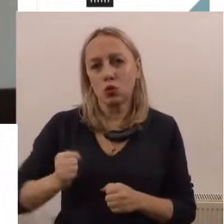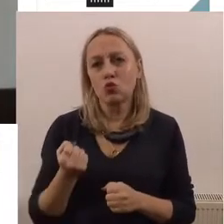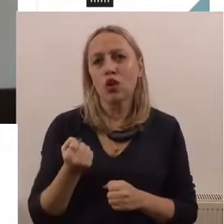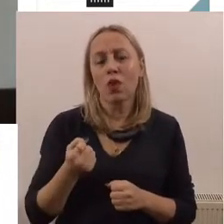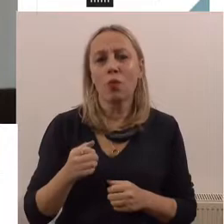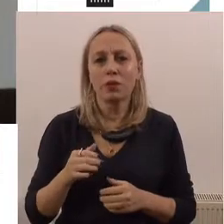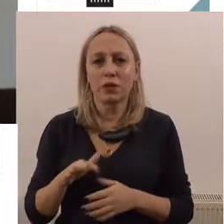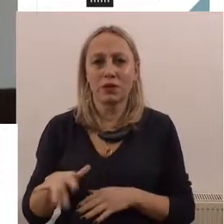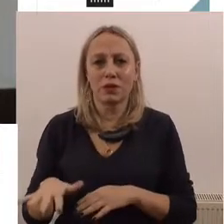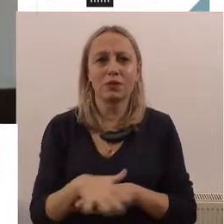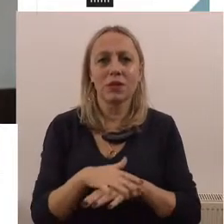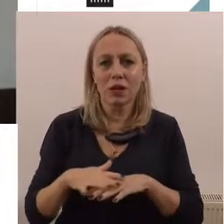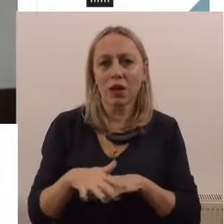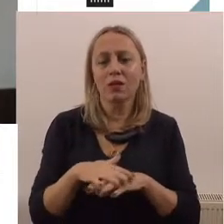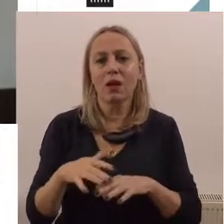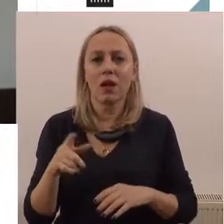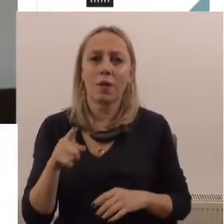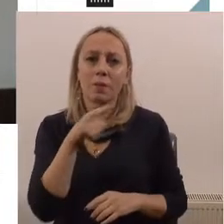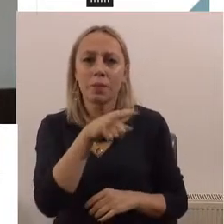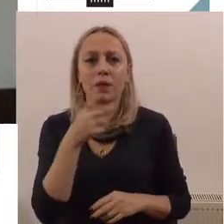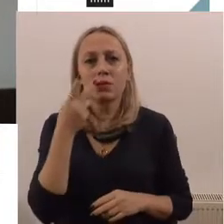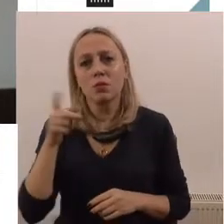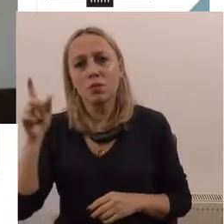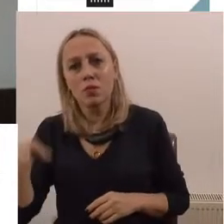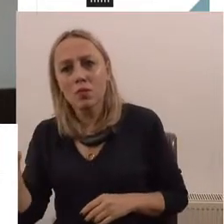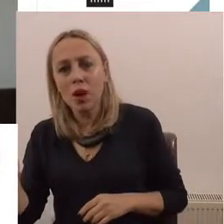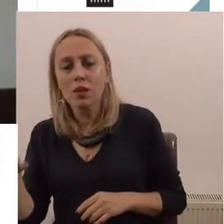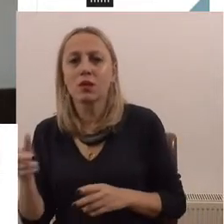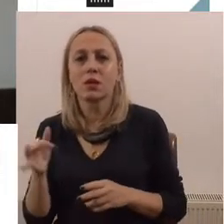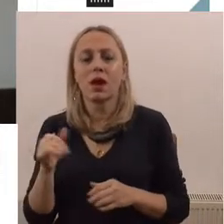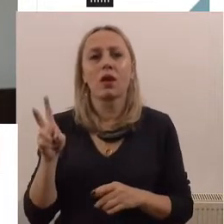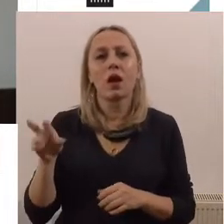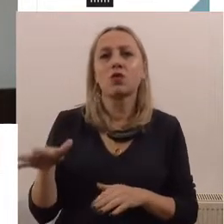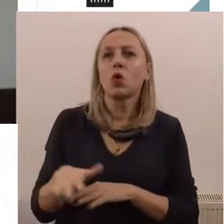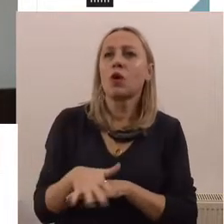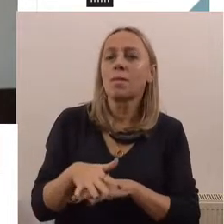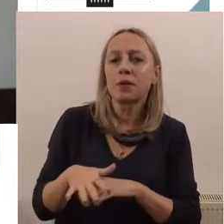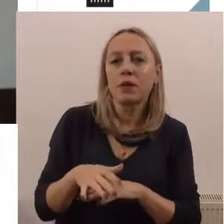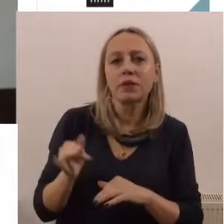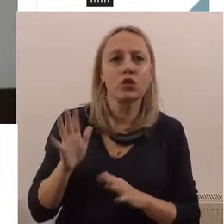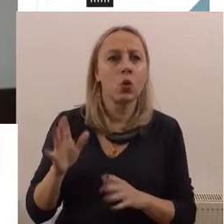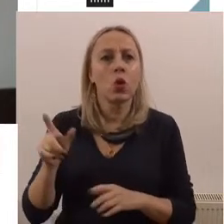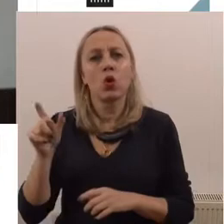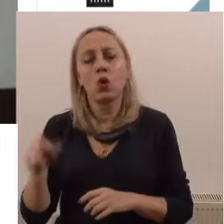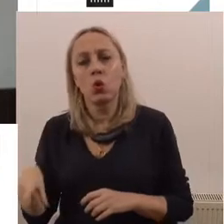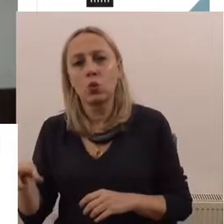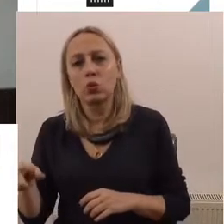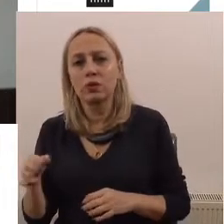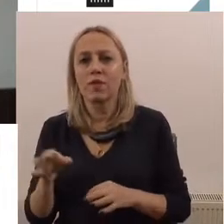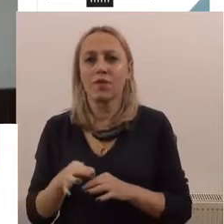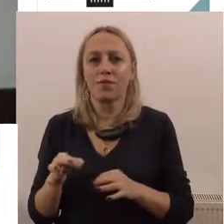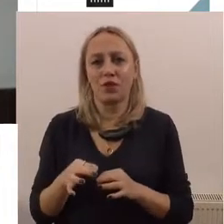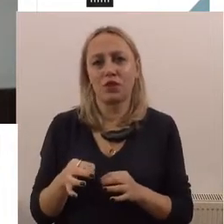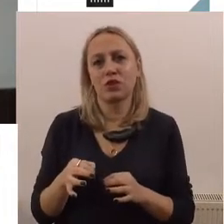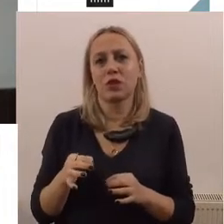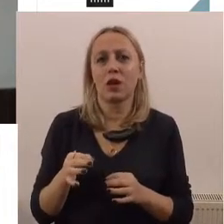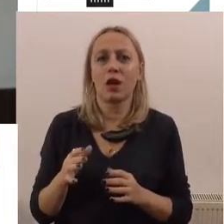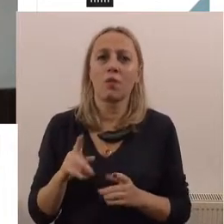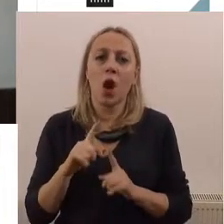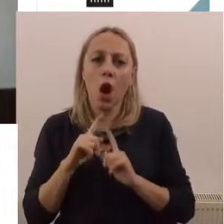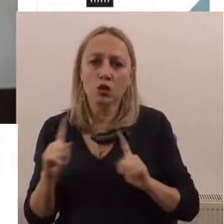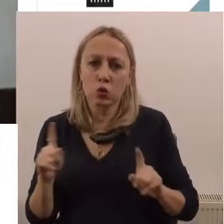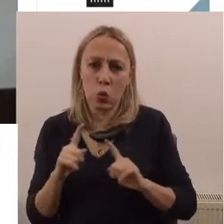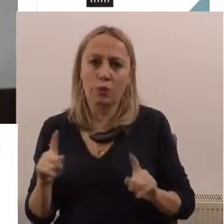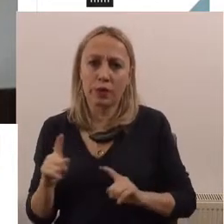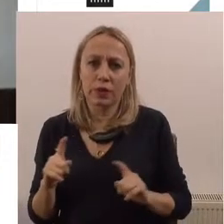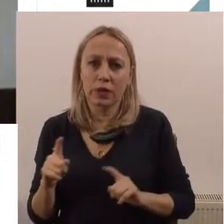environments for me in terms of the museum attendance, how they are trained, how their space is prepared,